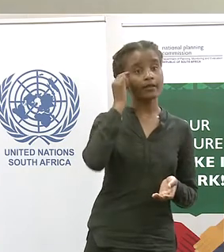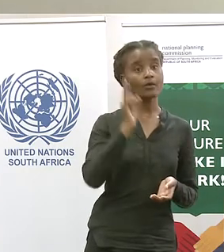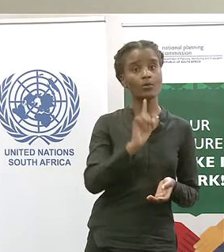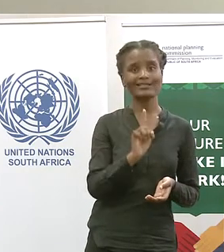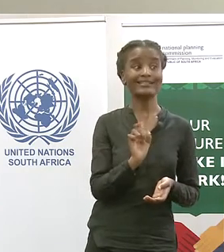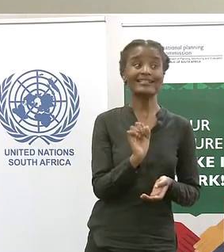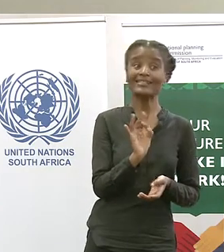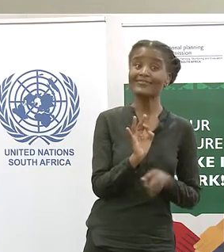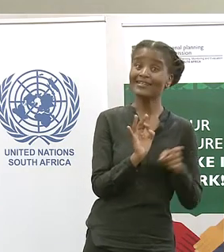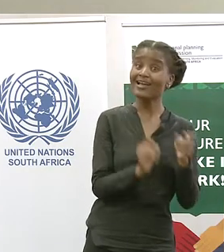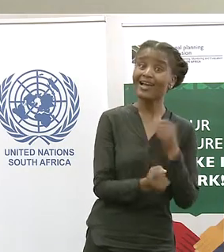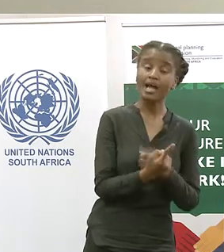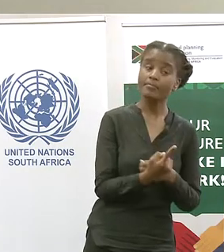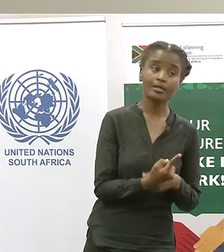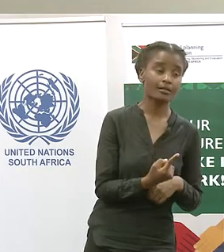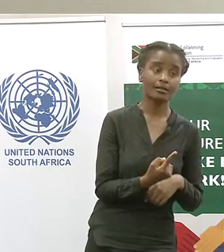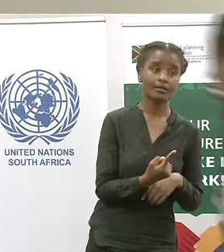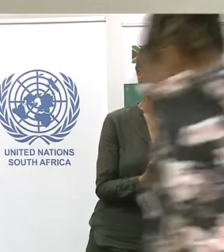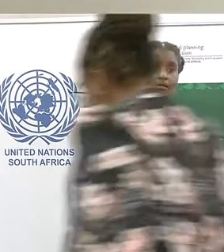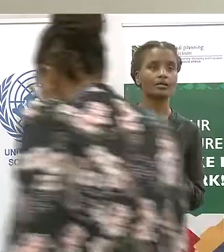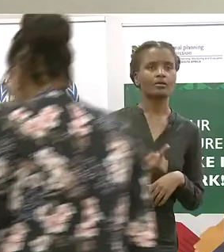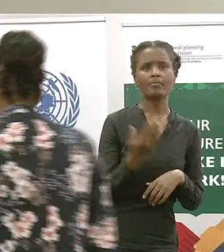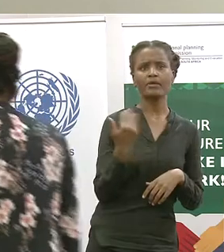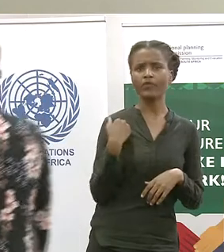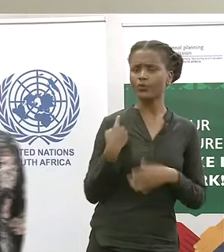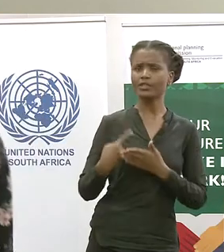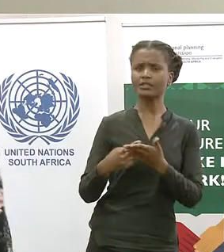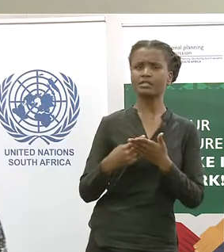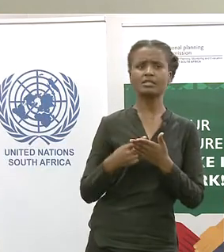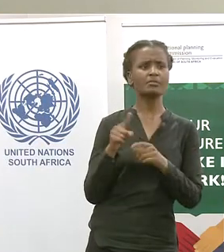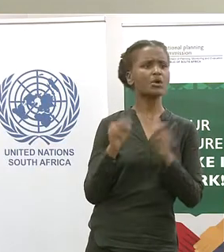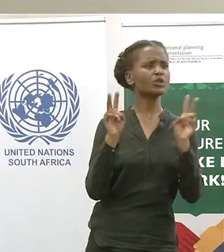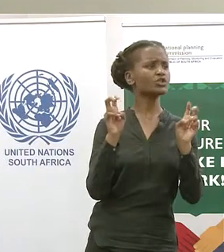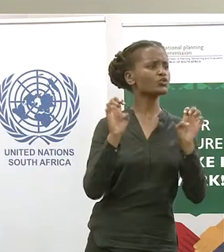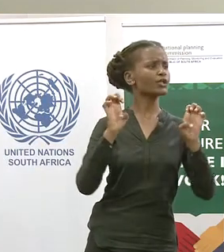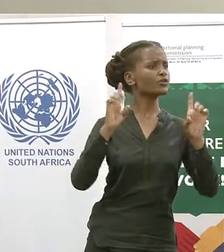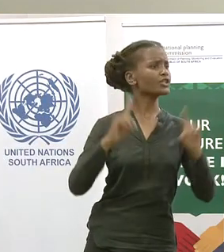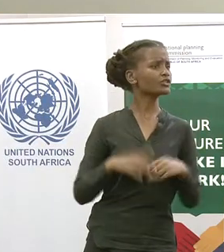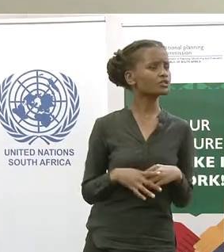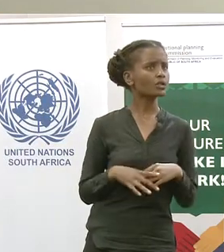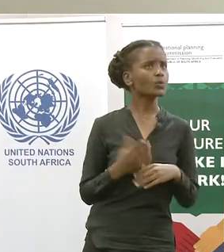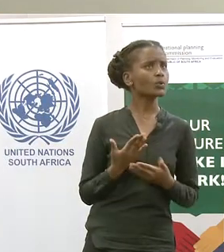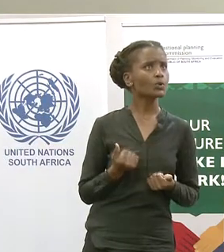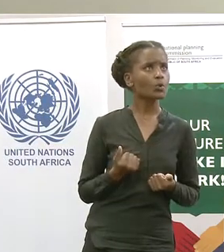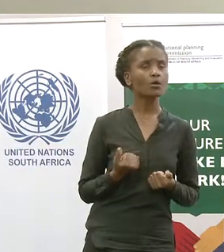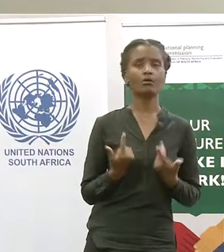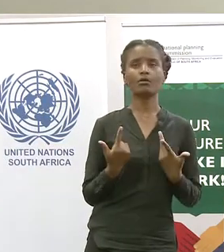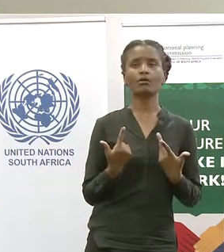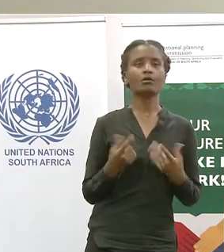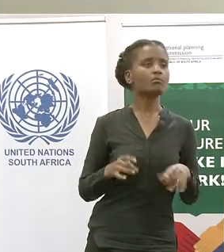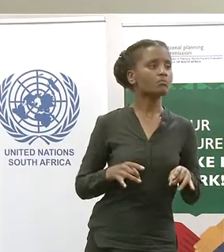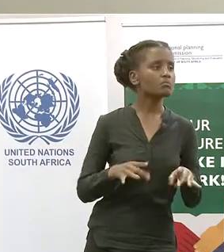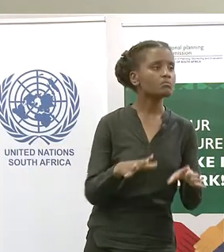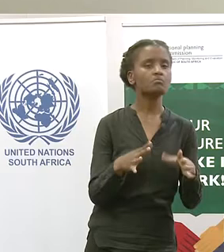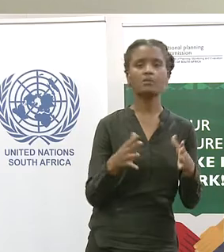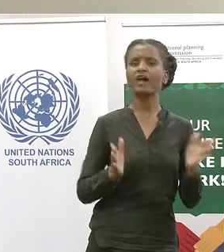not happening, I mean, we were just talking earlier about the issue of education and who is supposed to be funding mobility facilitators.